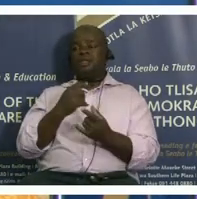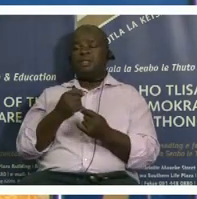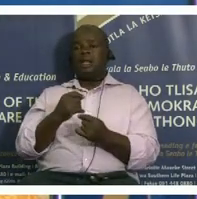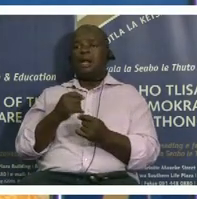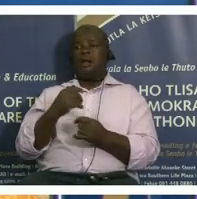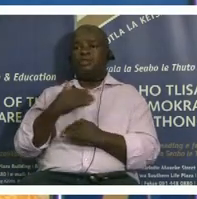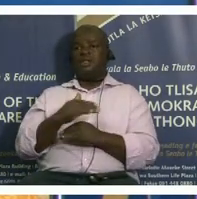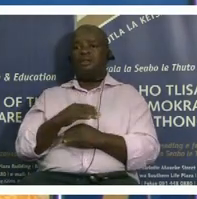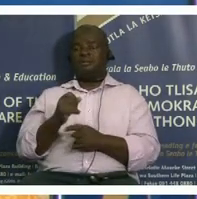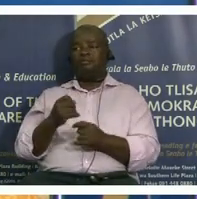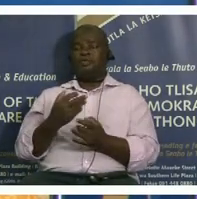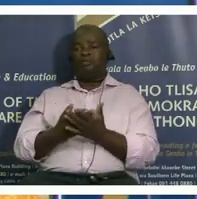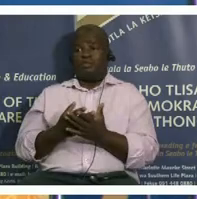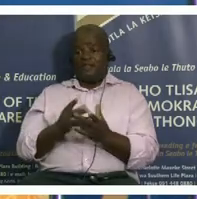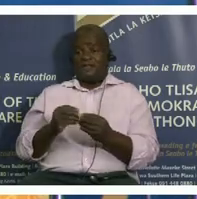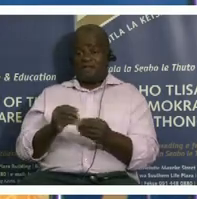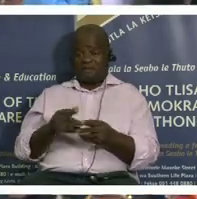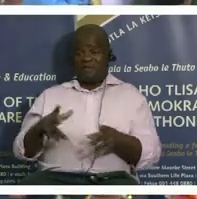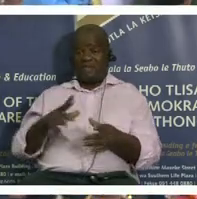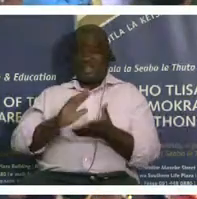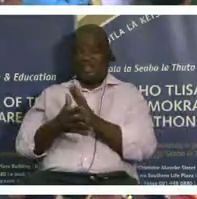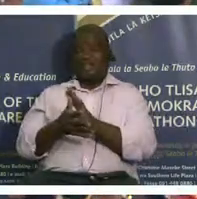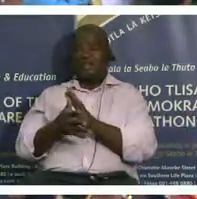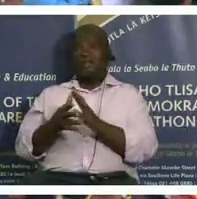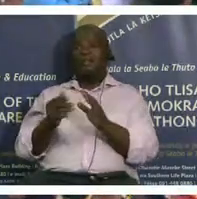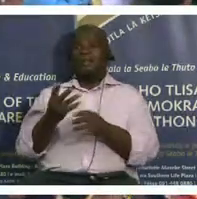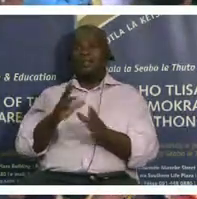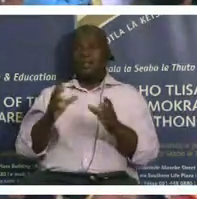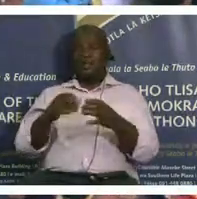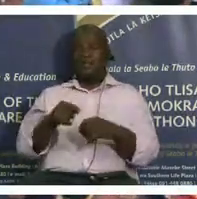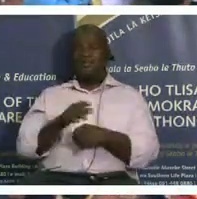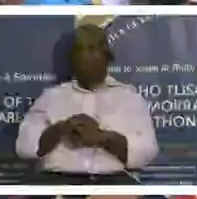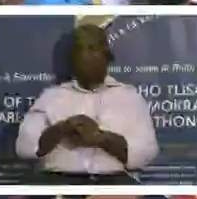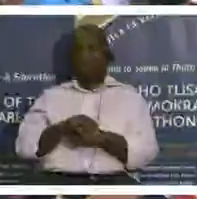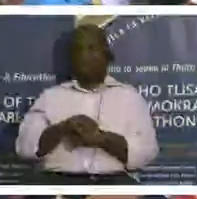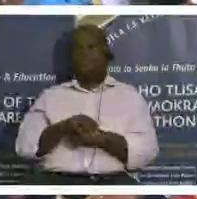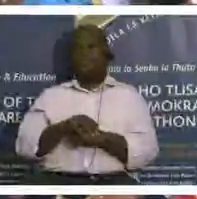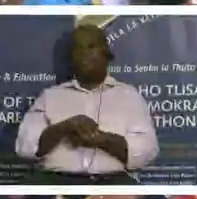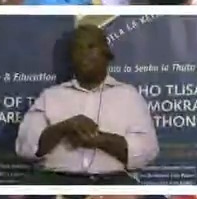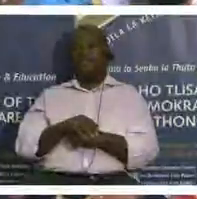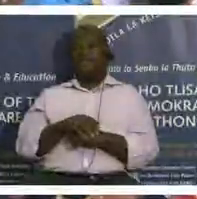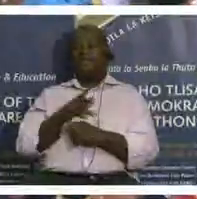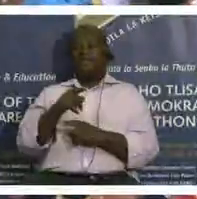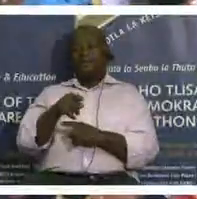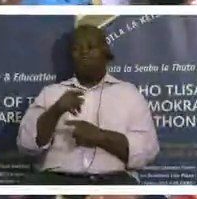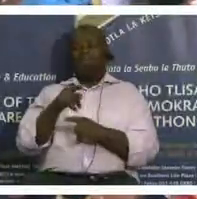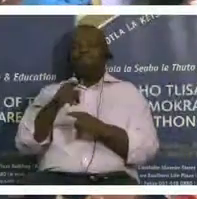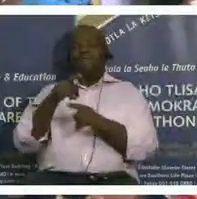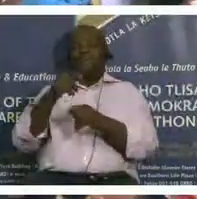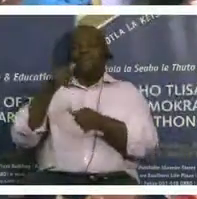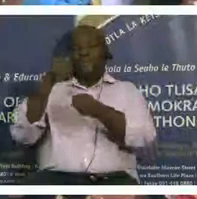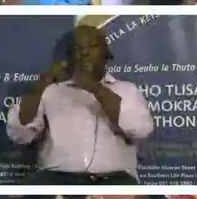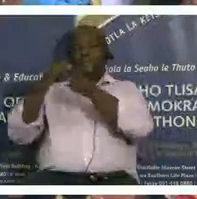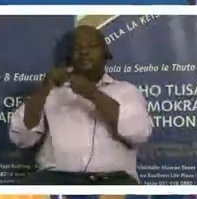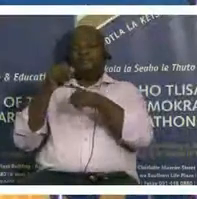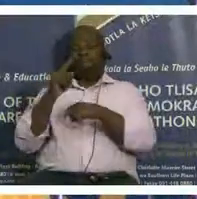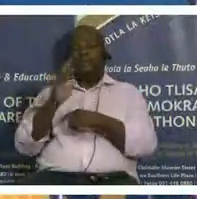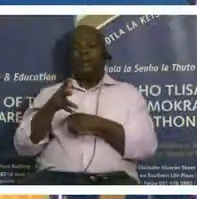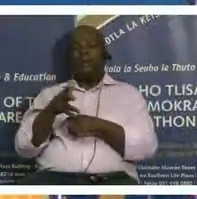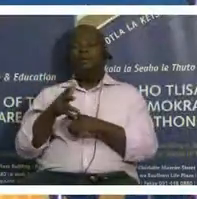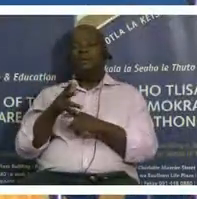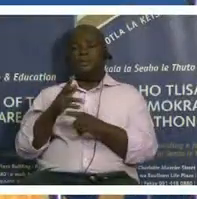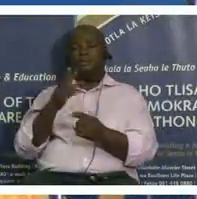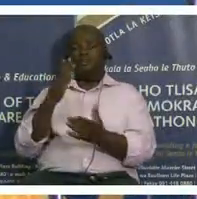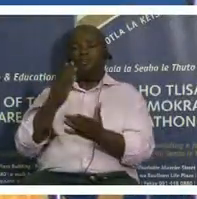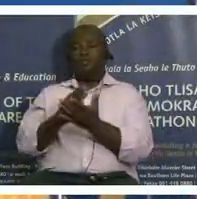the infrastructure environment. Within this reconceptualization, we will equally ensure that